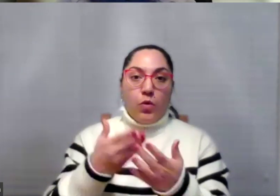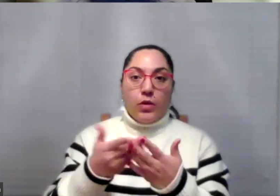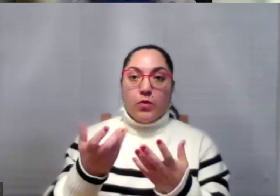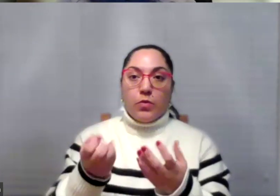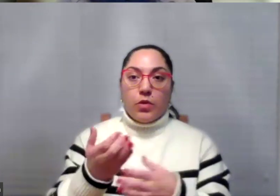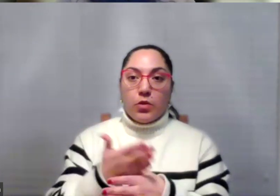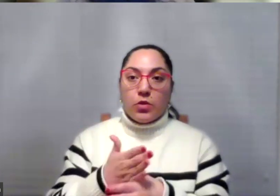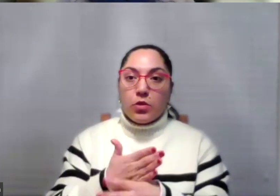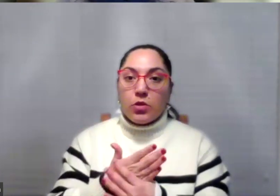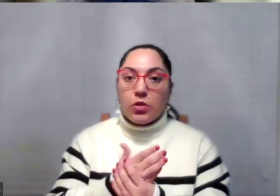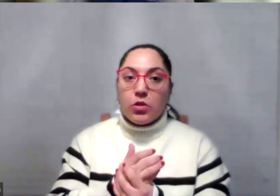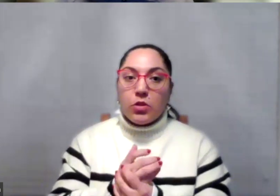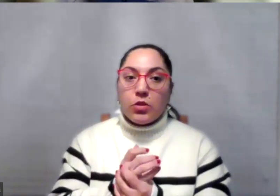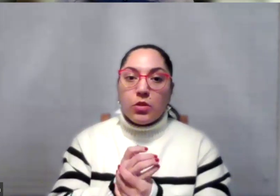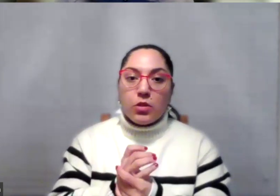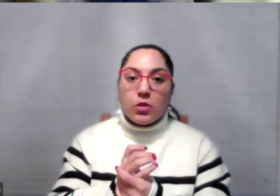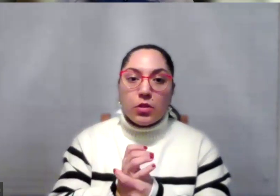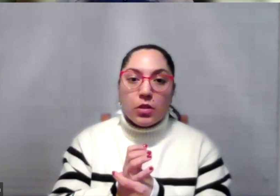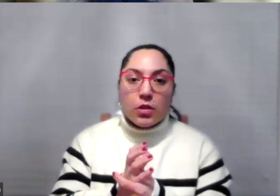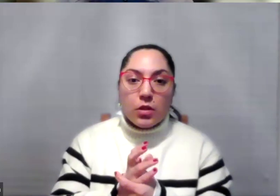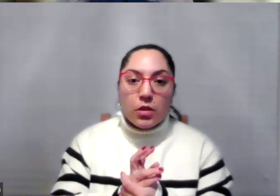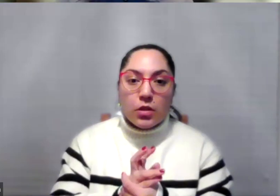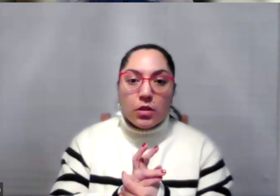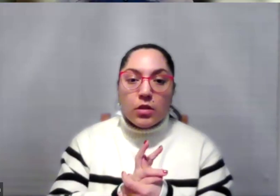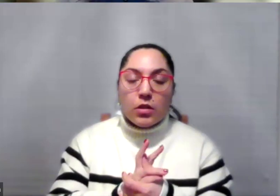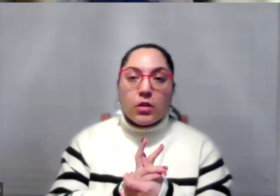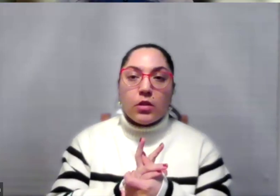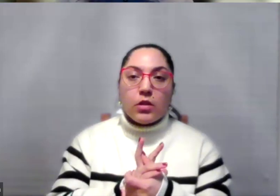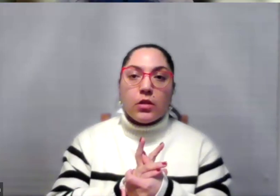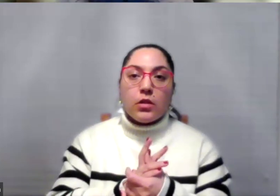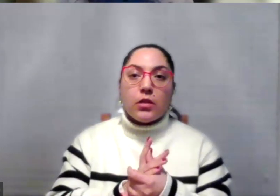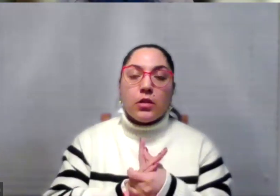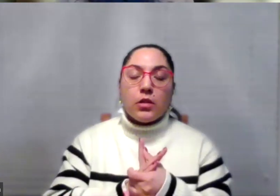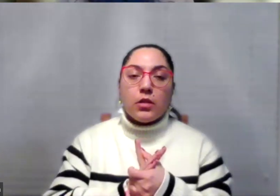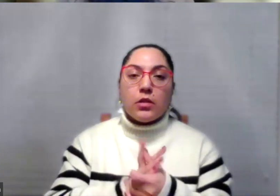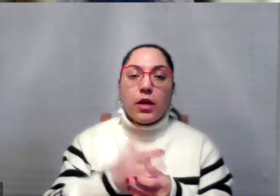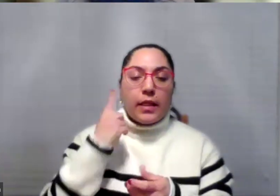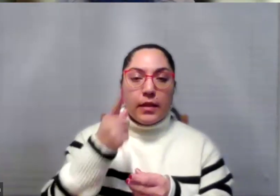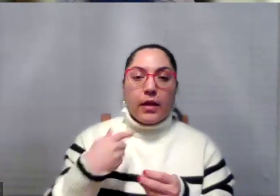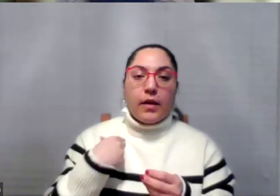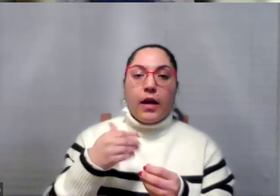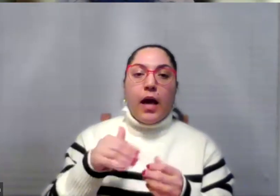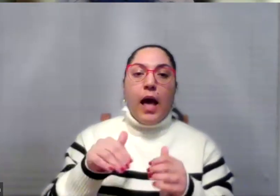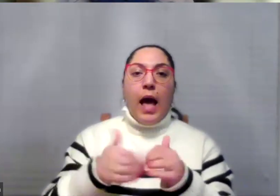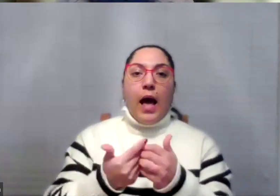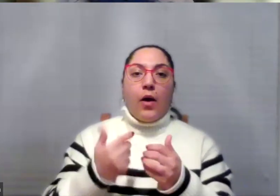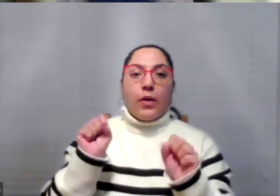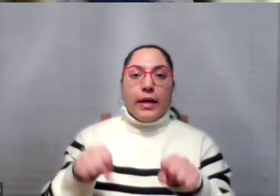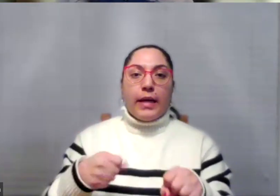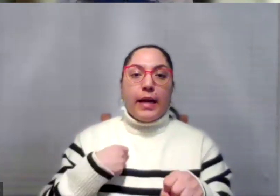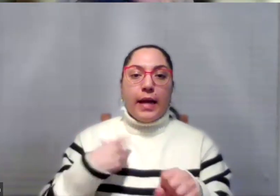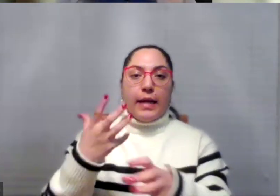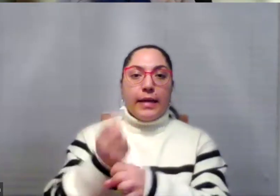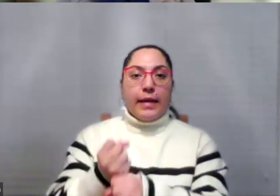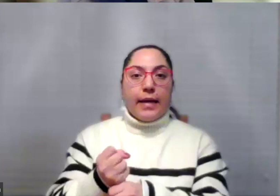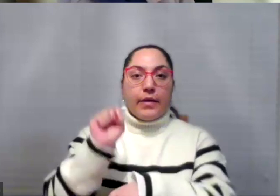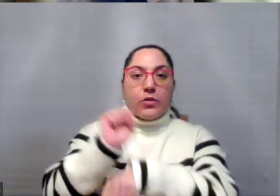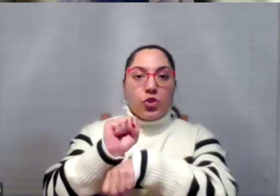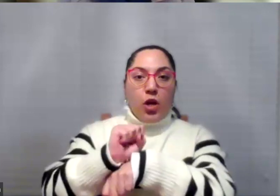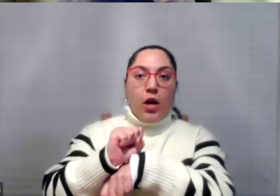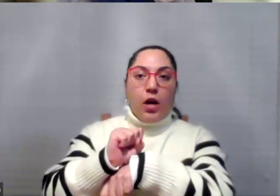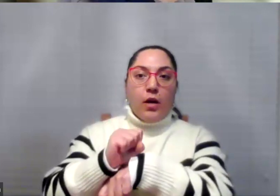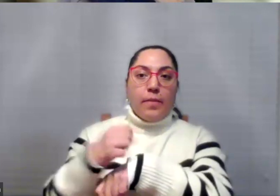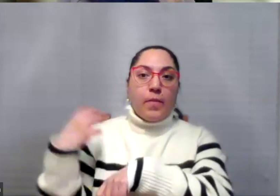Sean? I think there's one more question. Oh, how can I get a job coach for my son if his needs